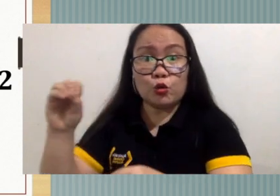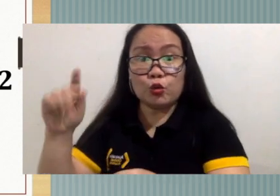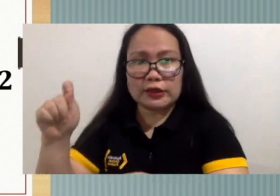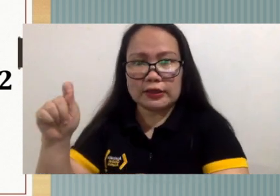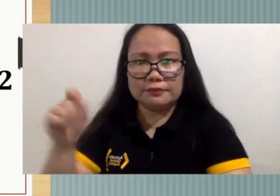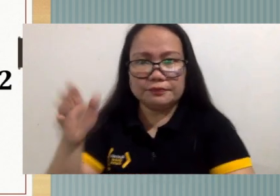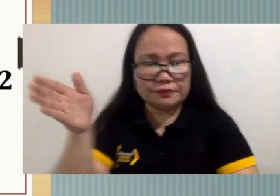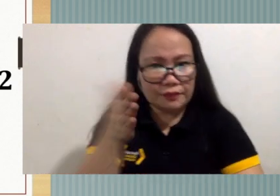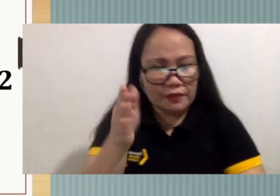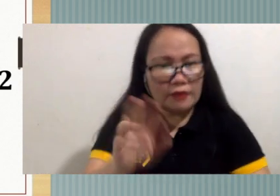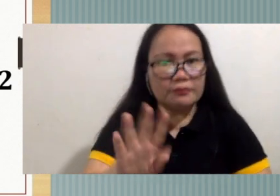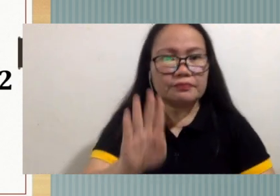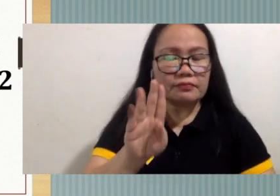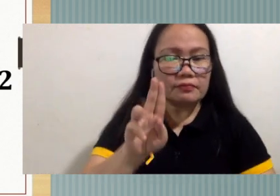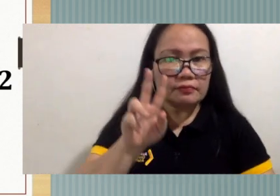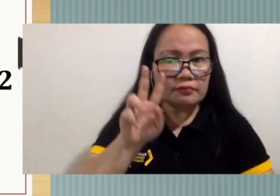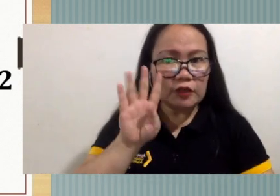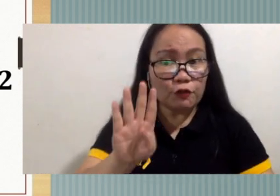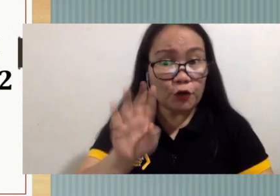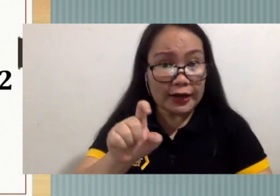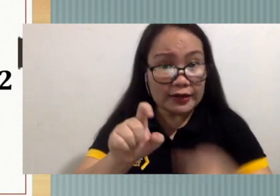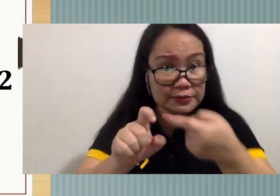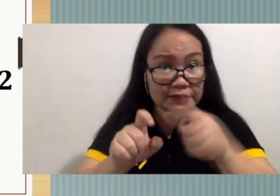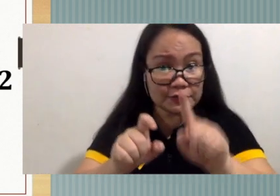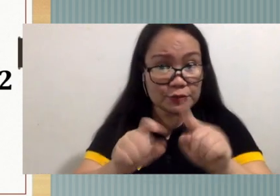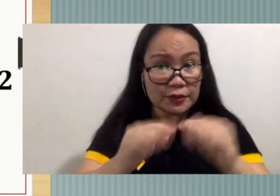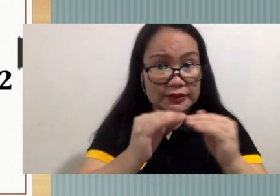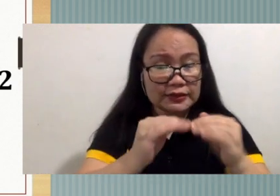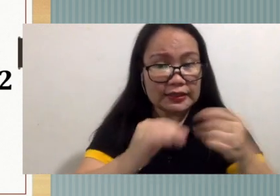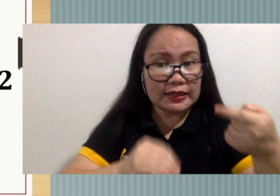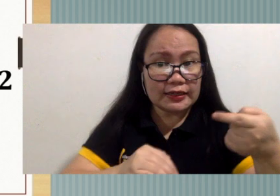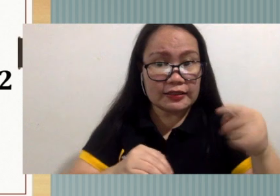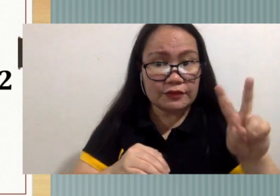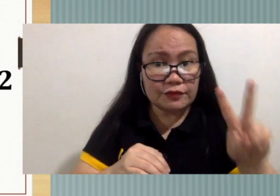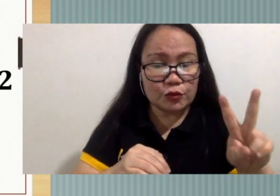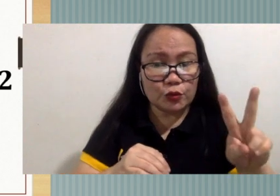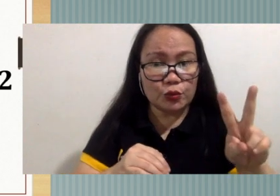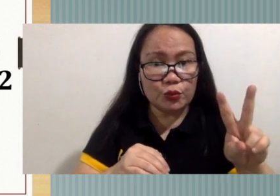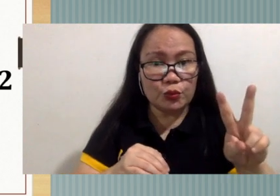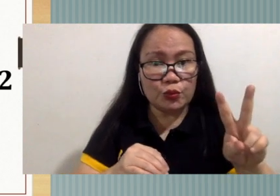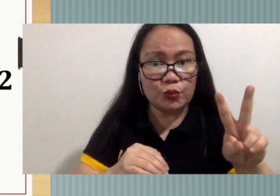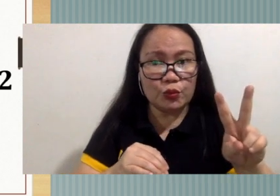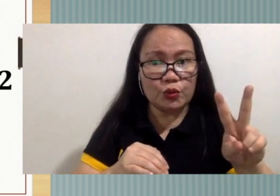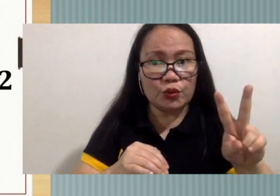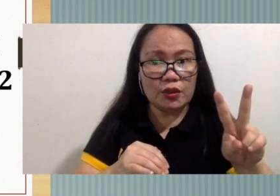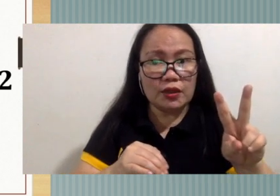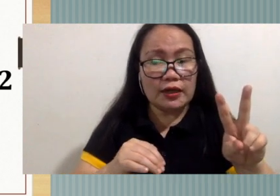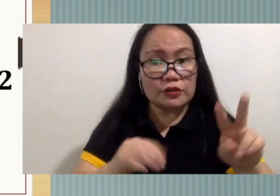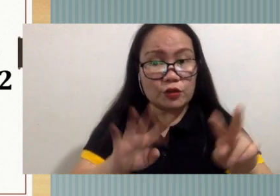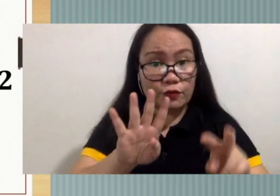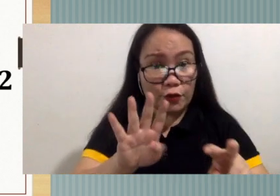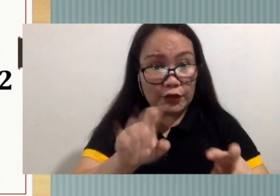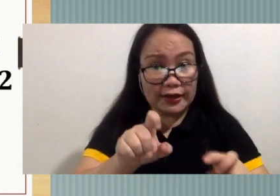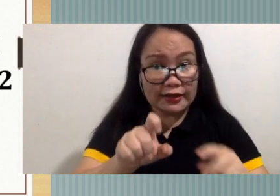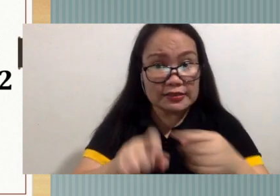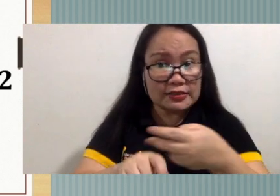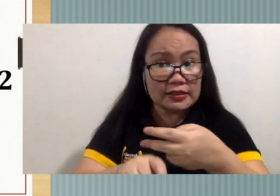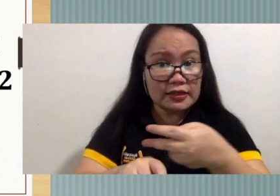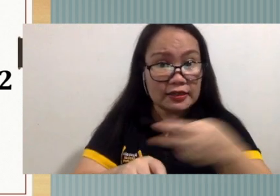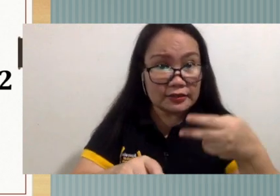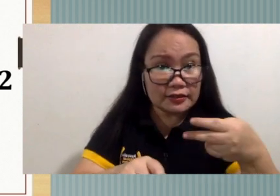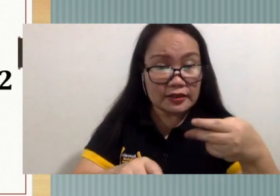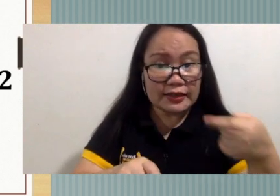4x minus 1 is equal to negative 2. So, ganun ulit, 4x is equal to negative 1. Bakit?